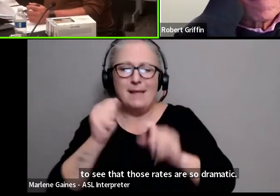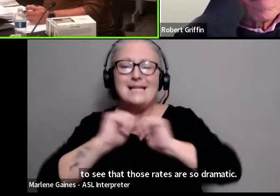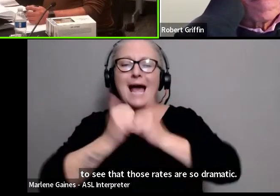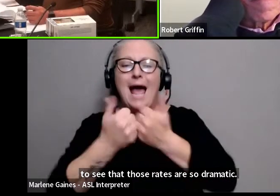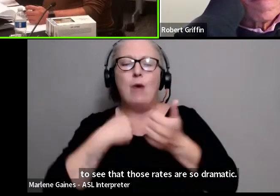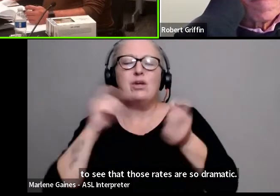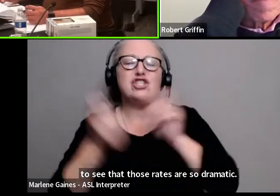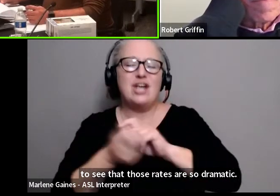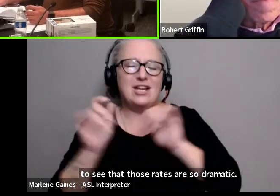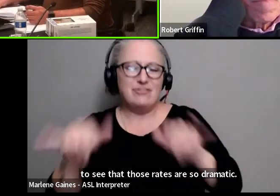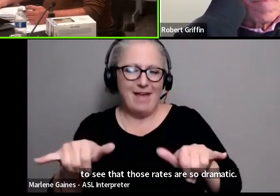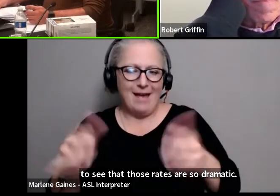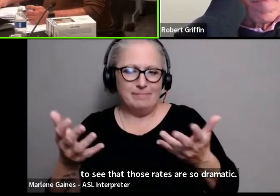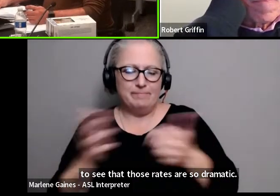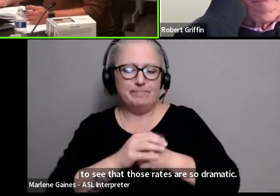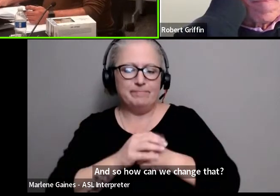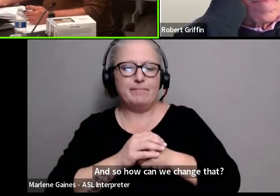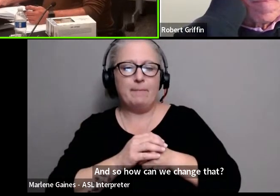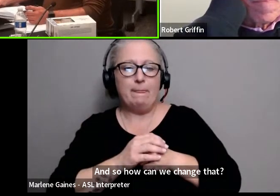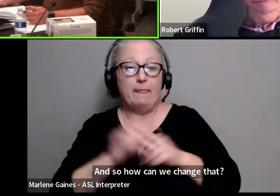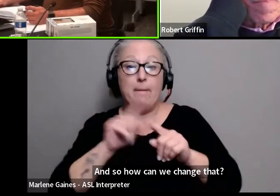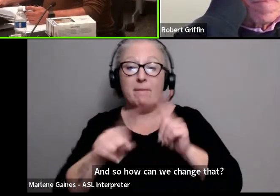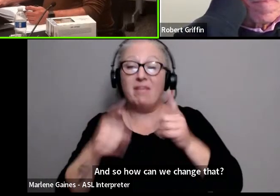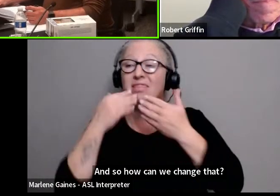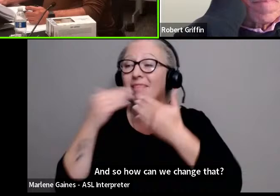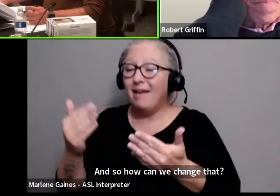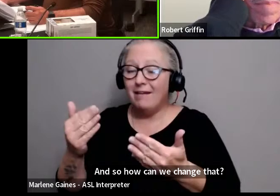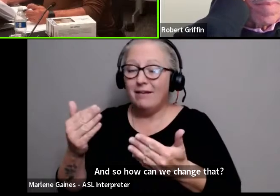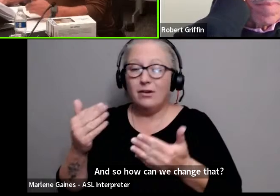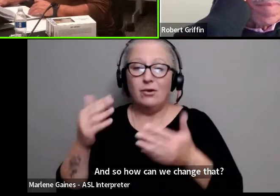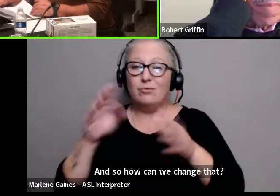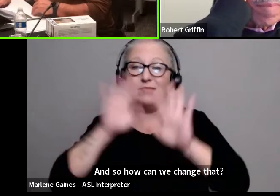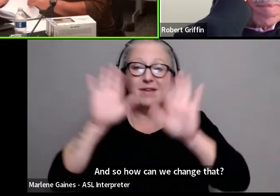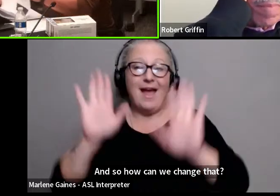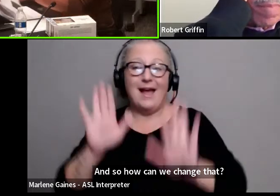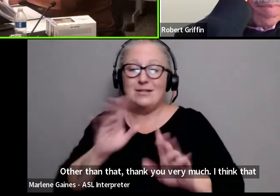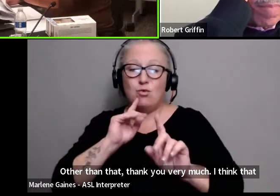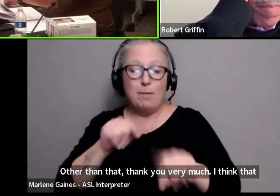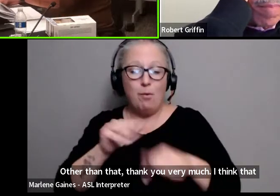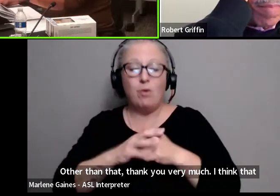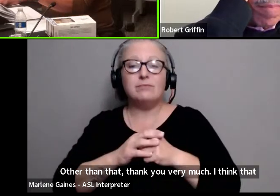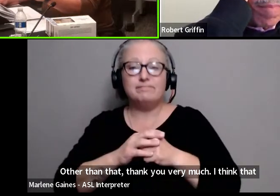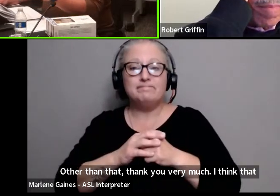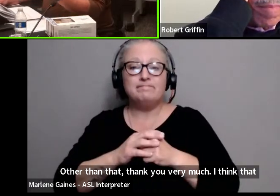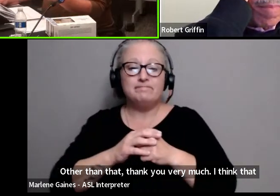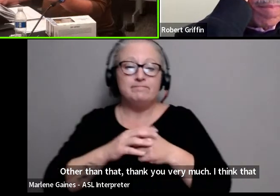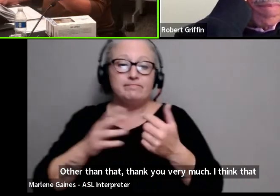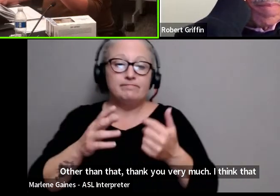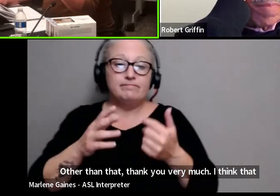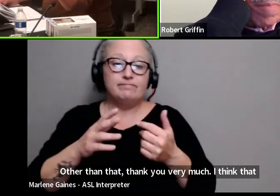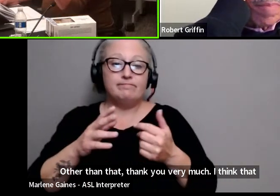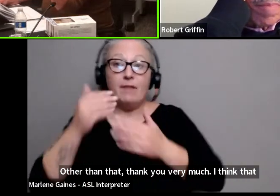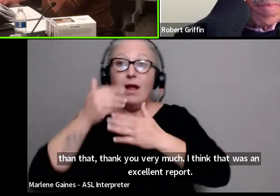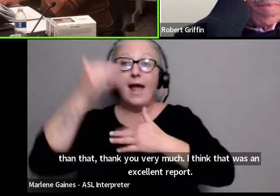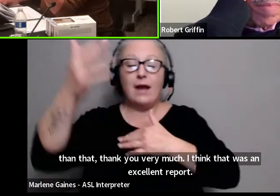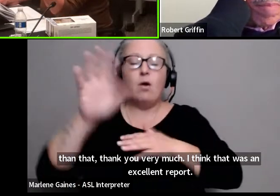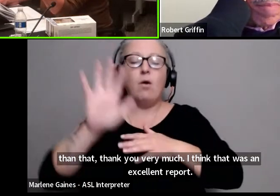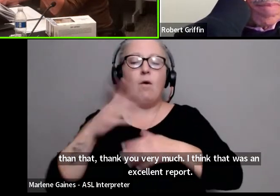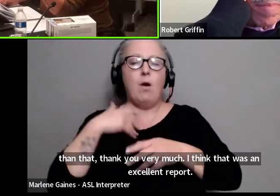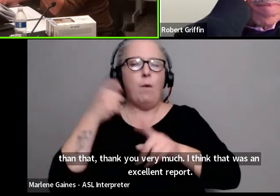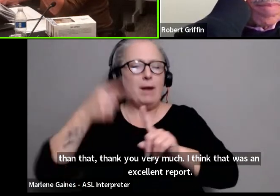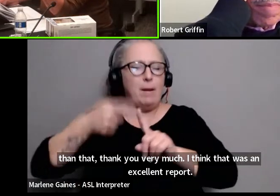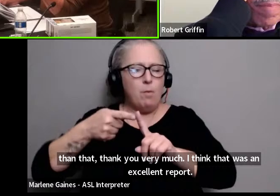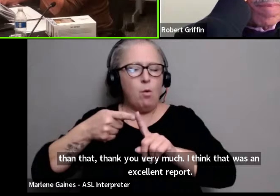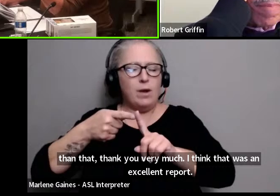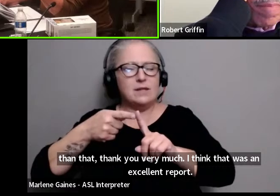that? Other than that, thank you very much. I think that was an excellent report. Looking ahead, I do want to make a point